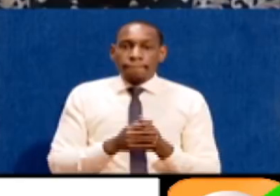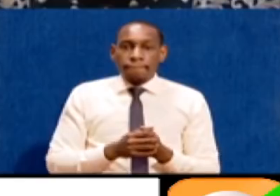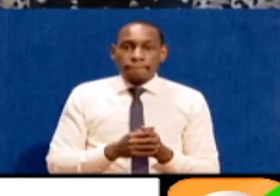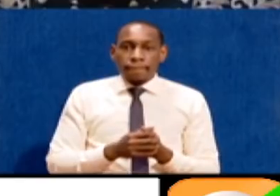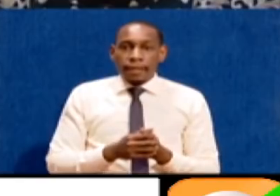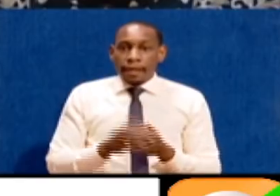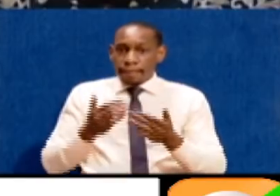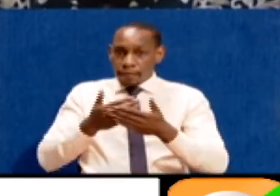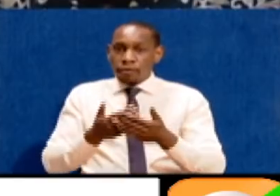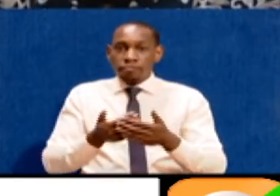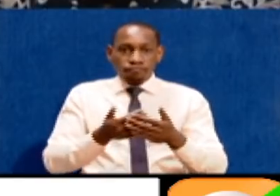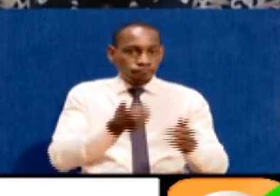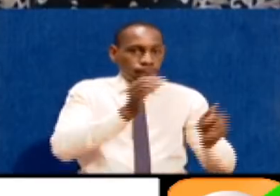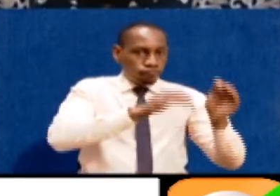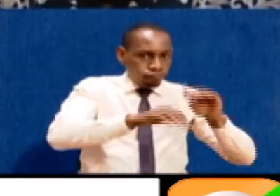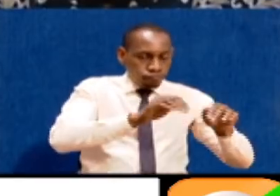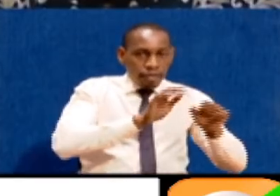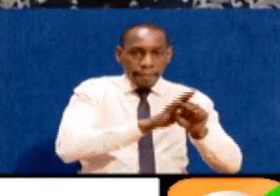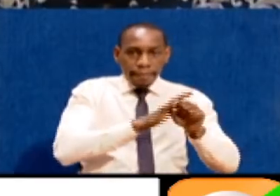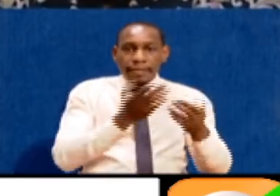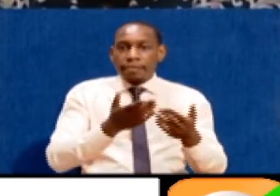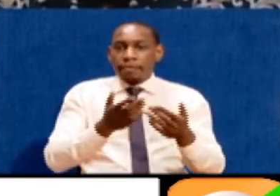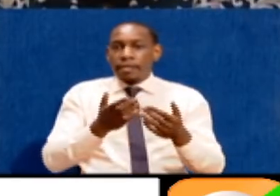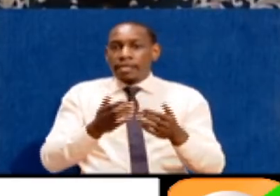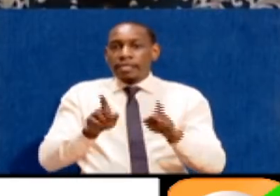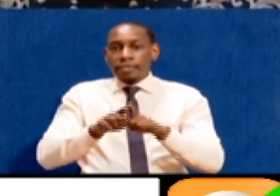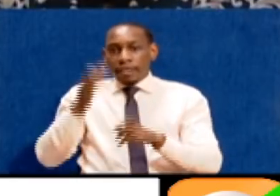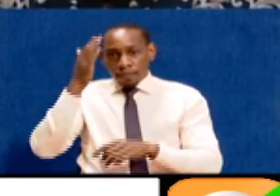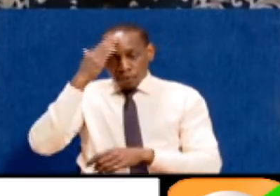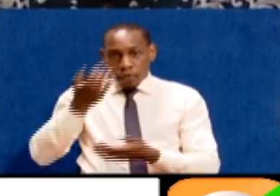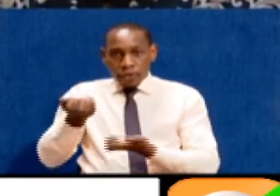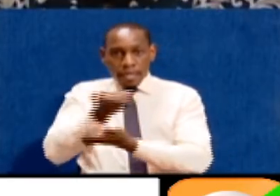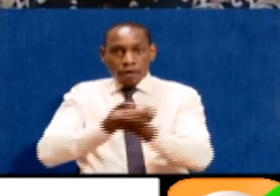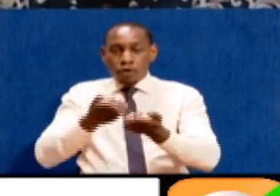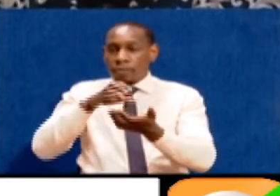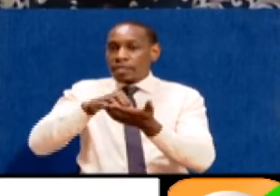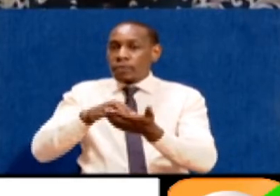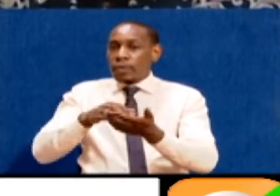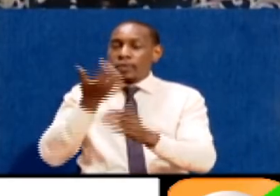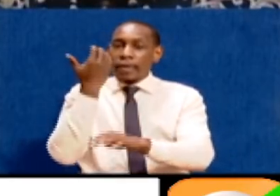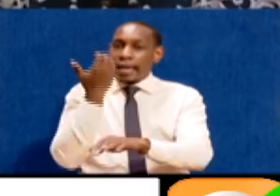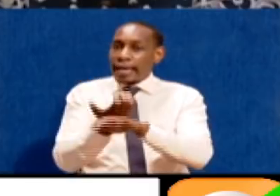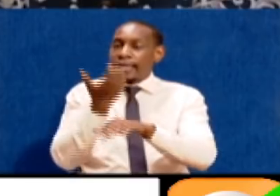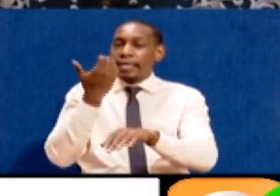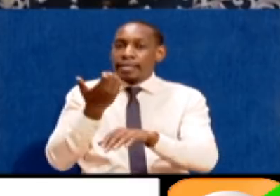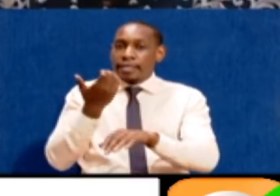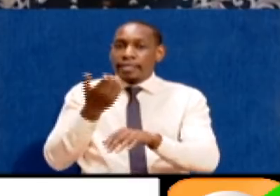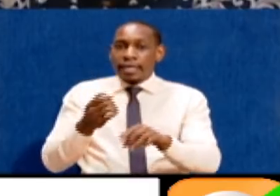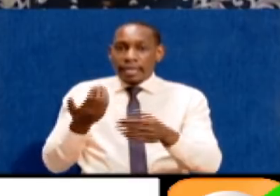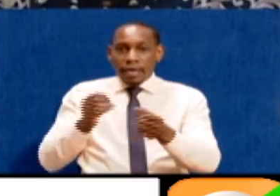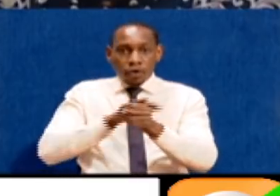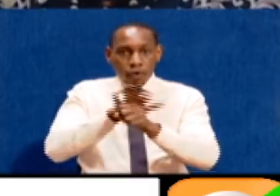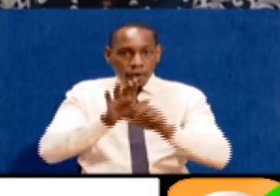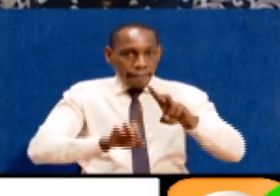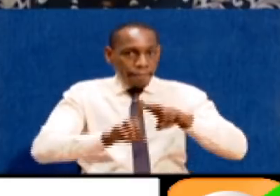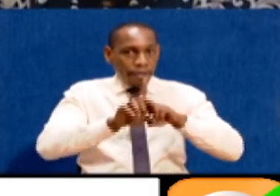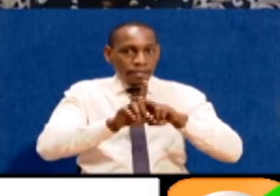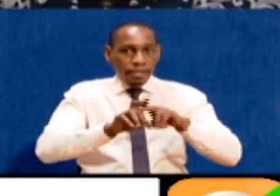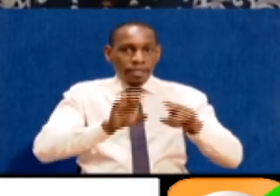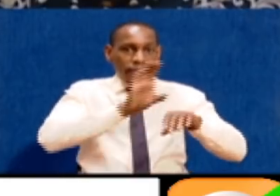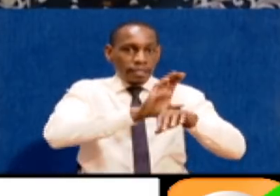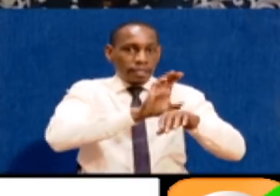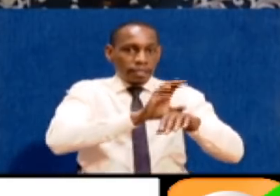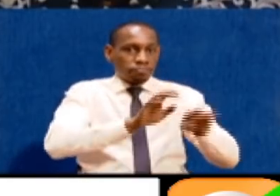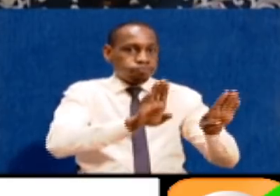the tithe that they received to run their activities, bearing in mind, we know the harsh economic times the country has been going through. COVID-19 comes in,